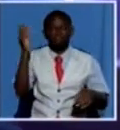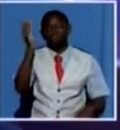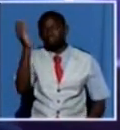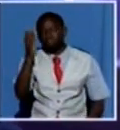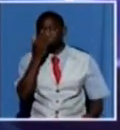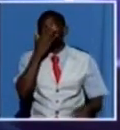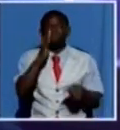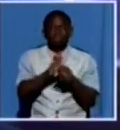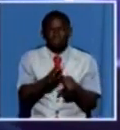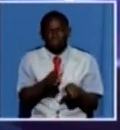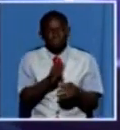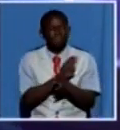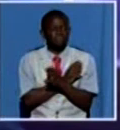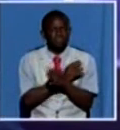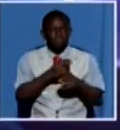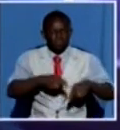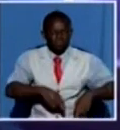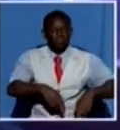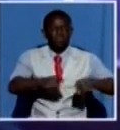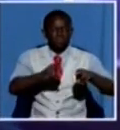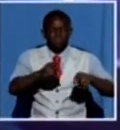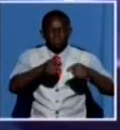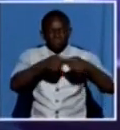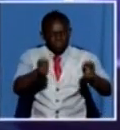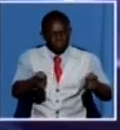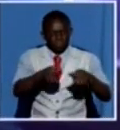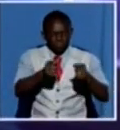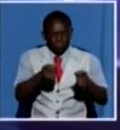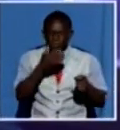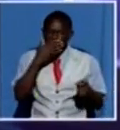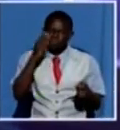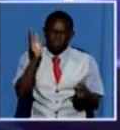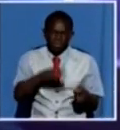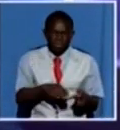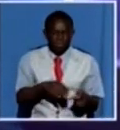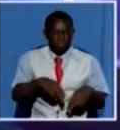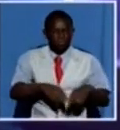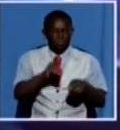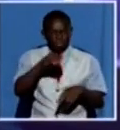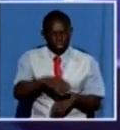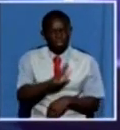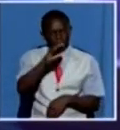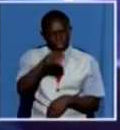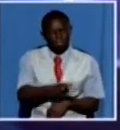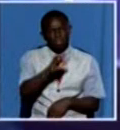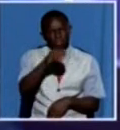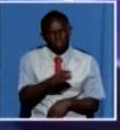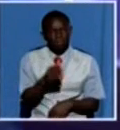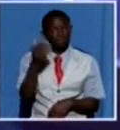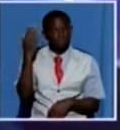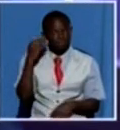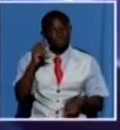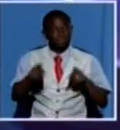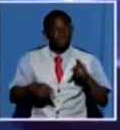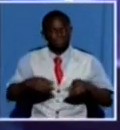eaten. And the people were crying to say, we cannot have a country like we are coming from the water on, or we have been in